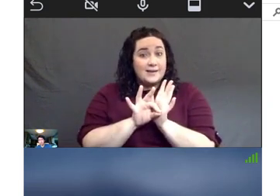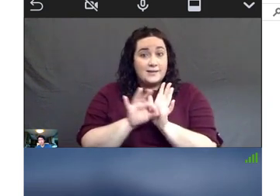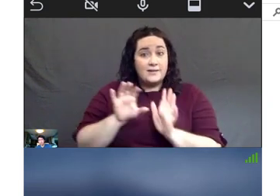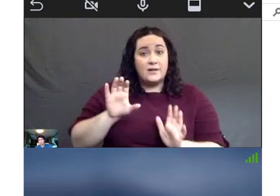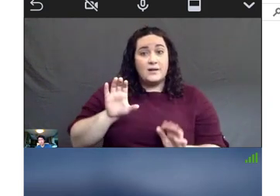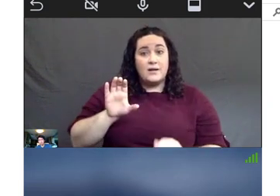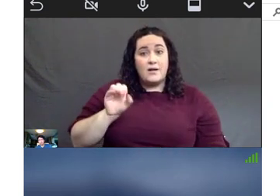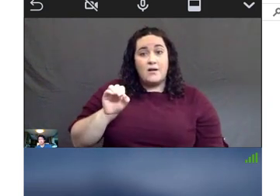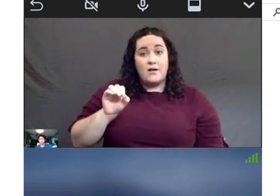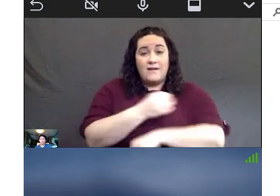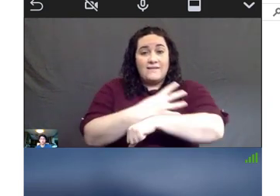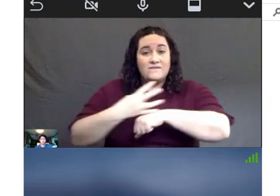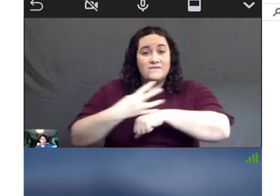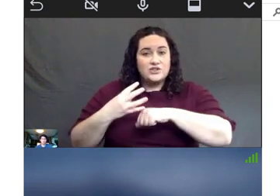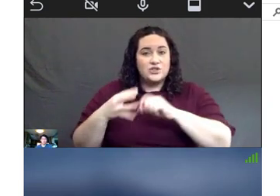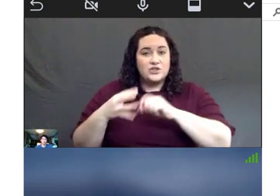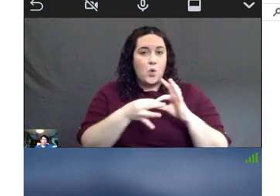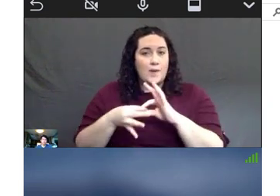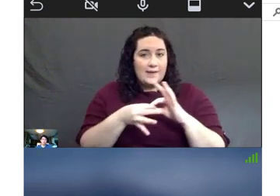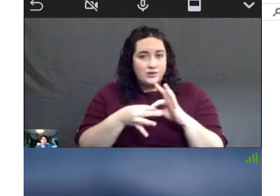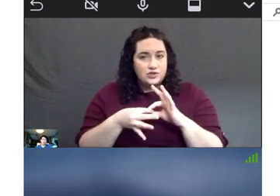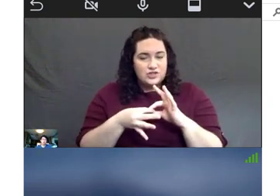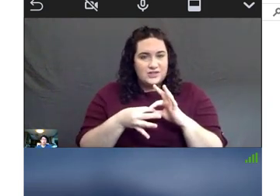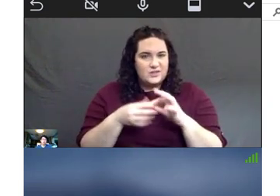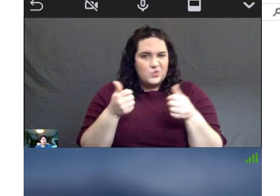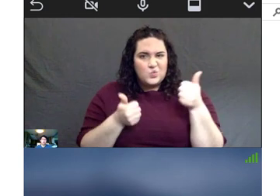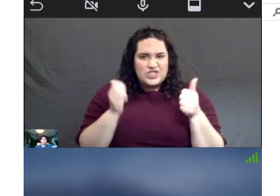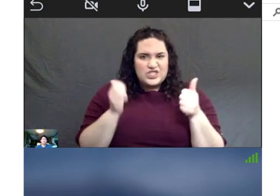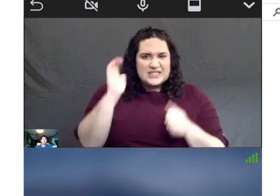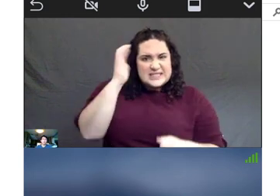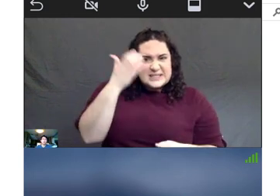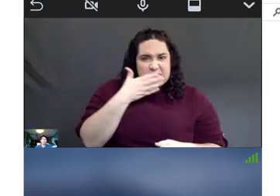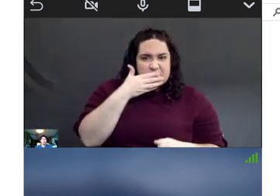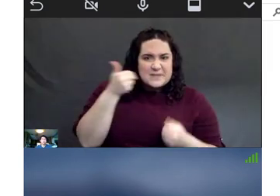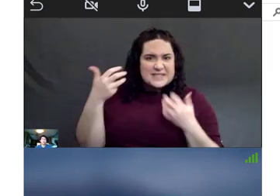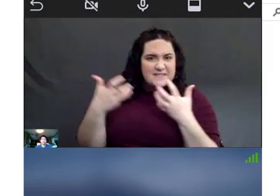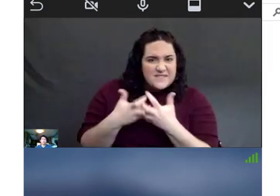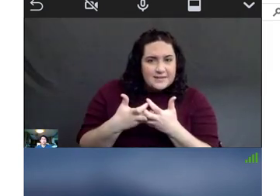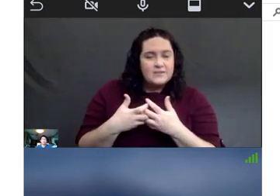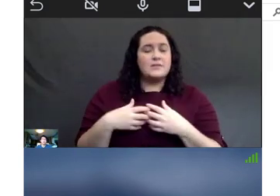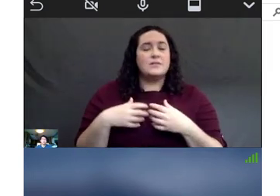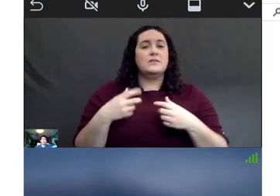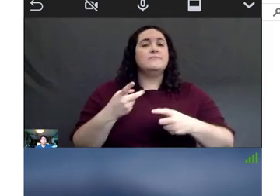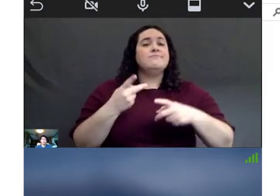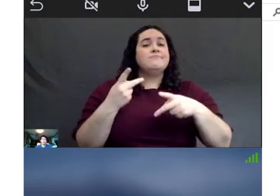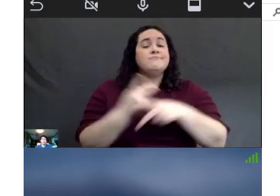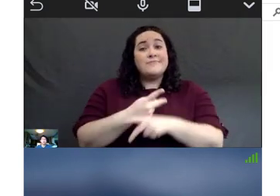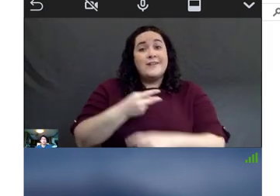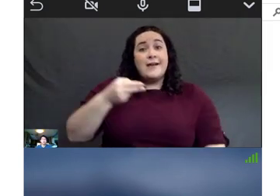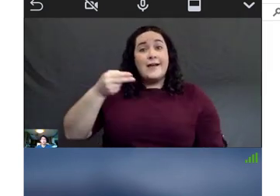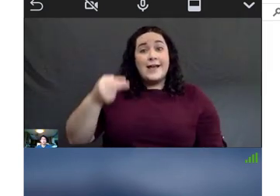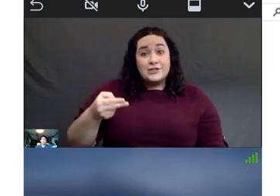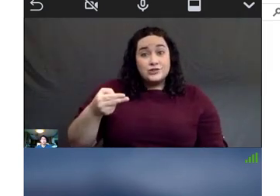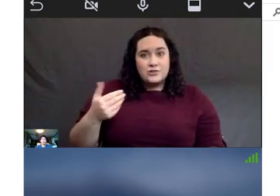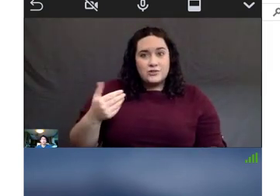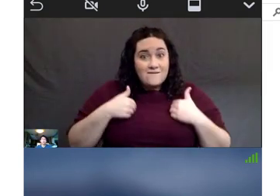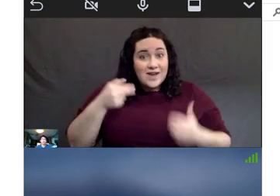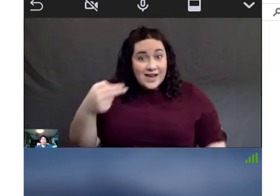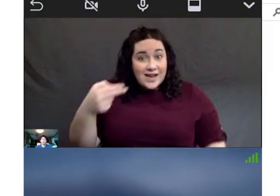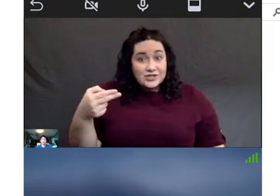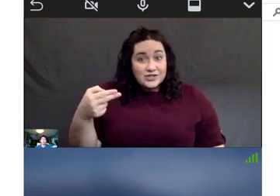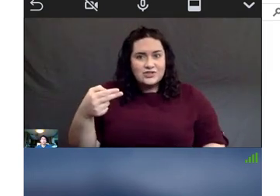reasonable. And then once we find H, hopefully we can treat the problem similarly to a problem that we were doing in Module